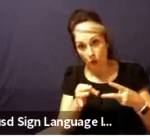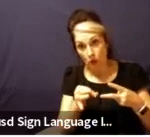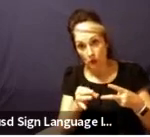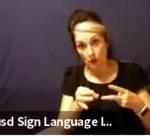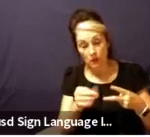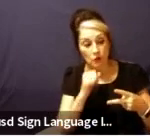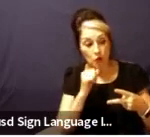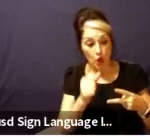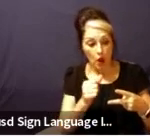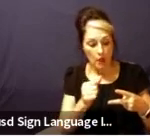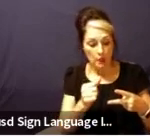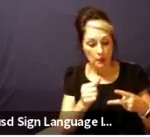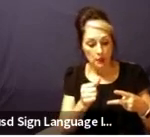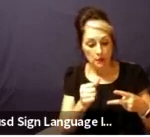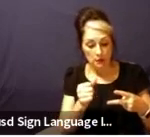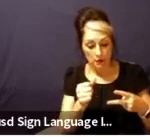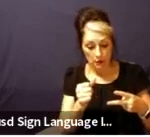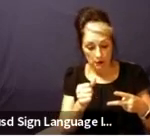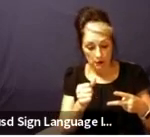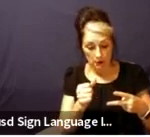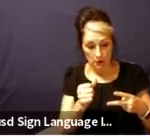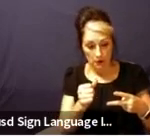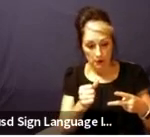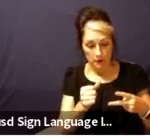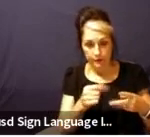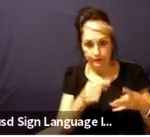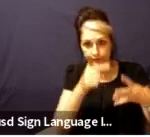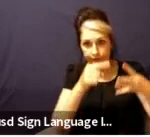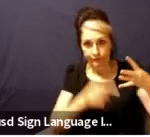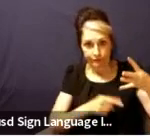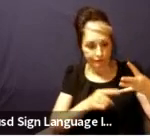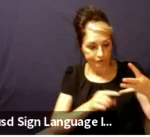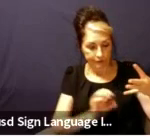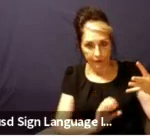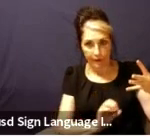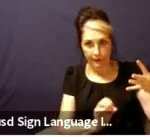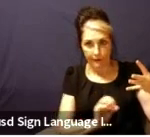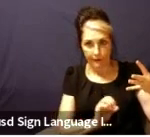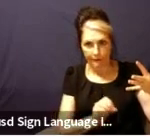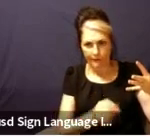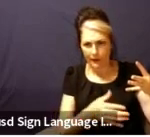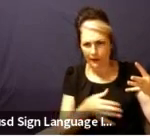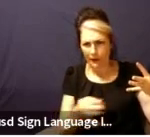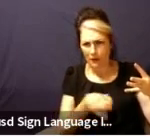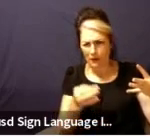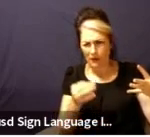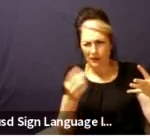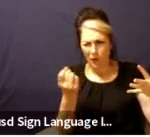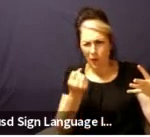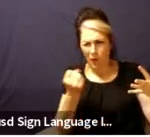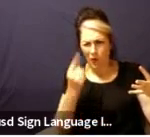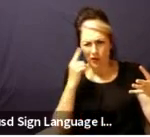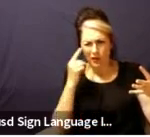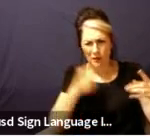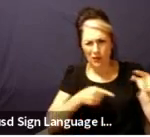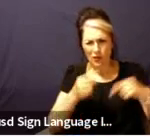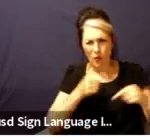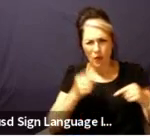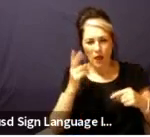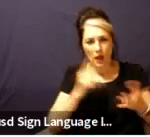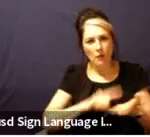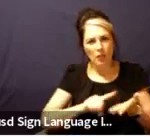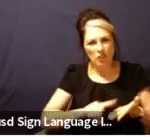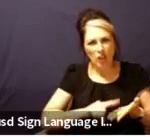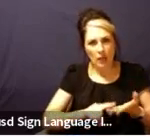the none of these options, oh gosh, what is, let me actually go to